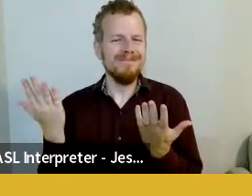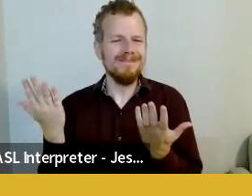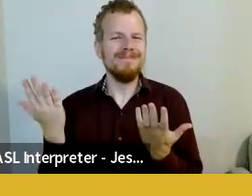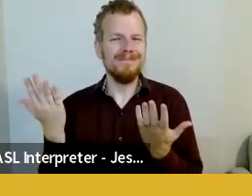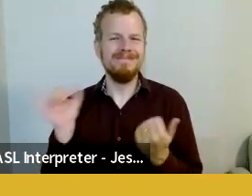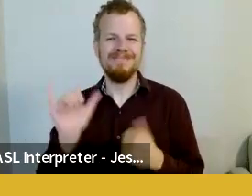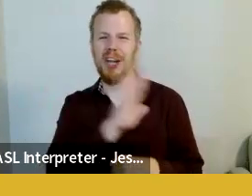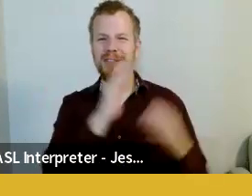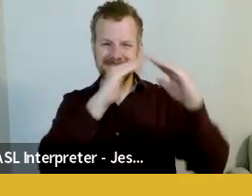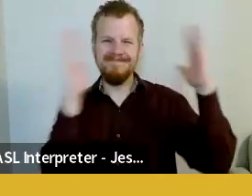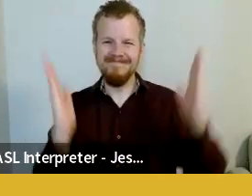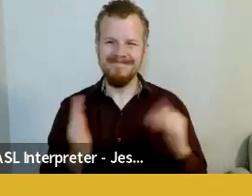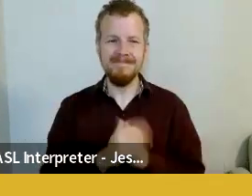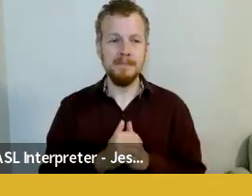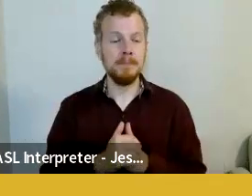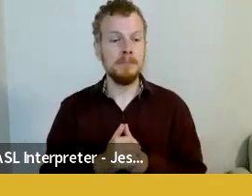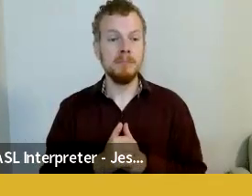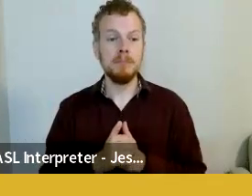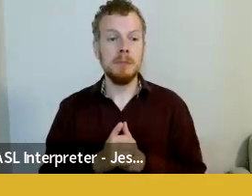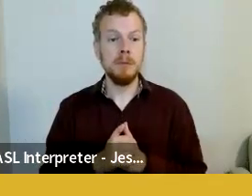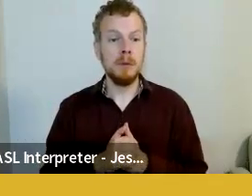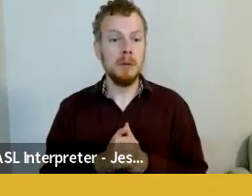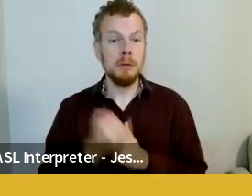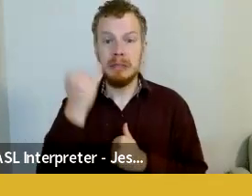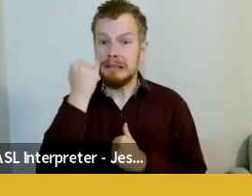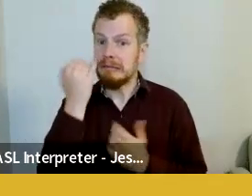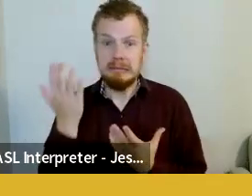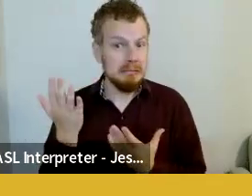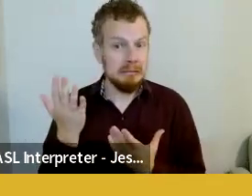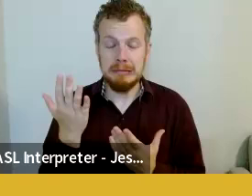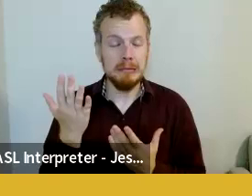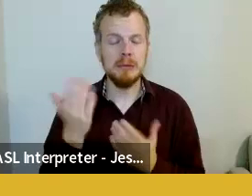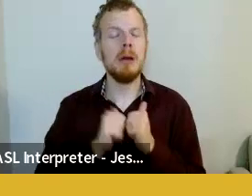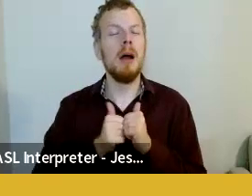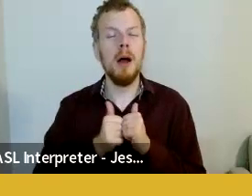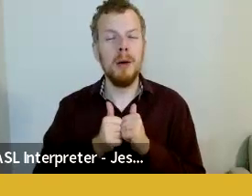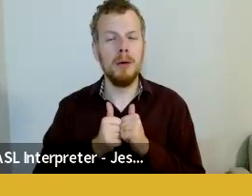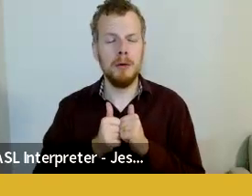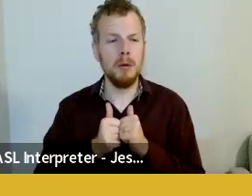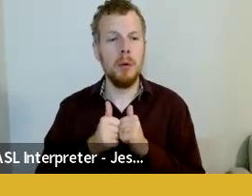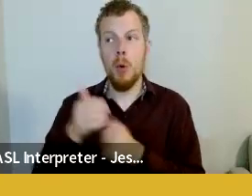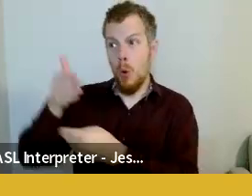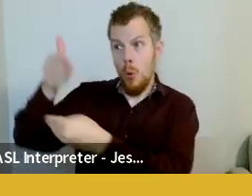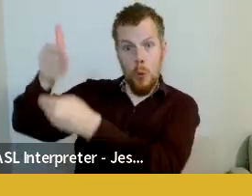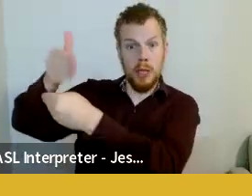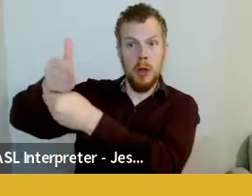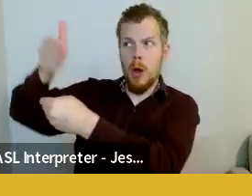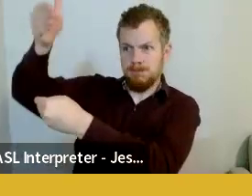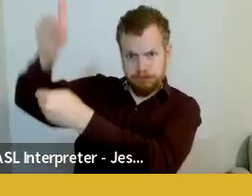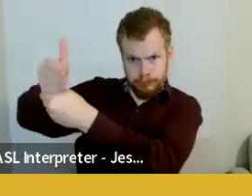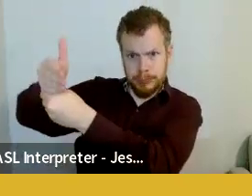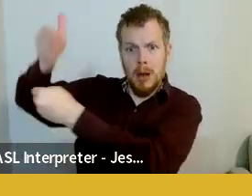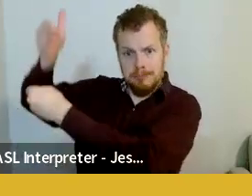And some other alternatives that we can do just to make sure that we're staying cool is just making sure we close windows, making sure